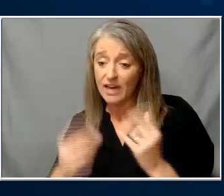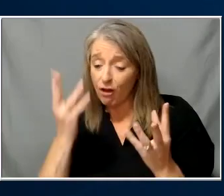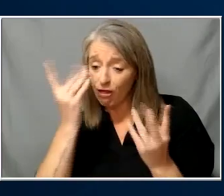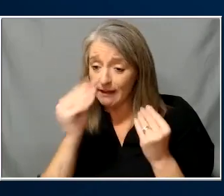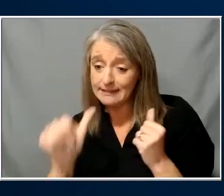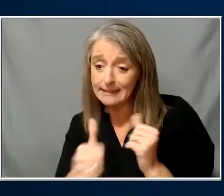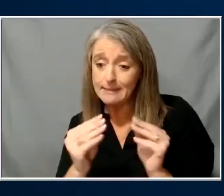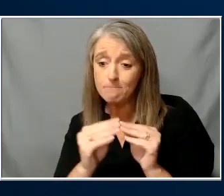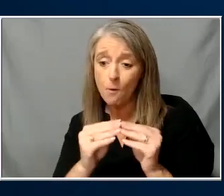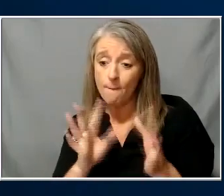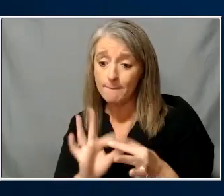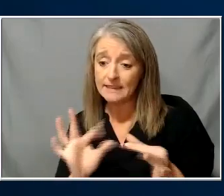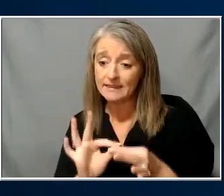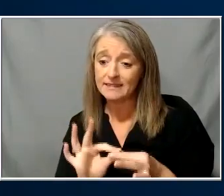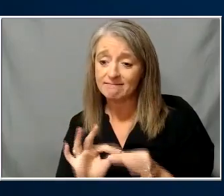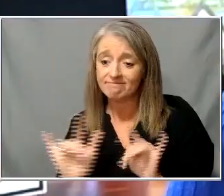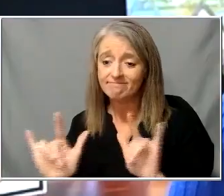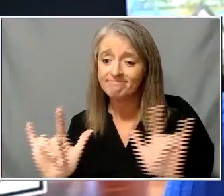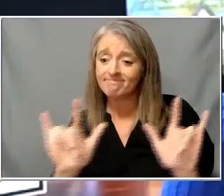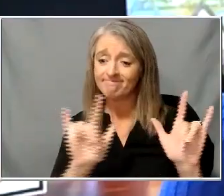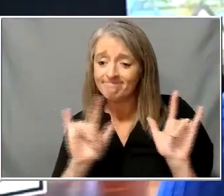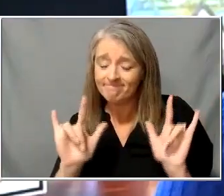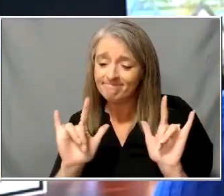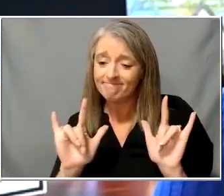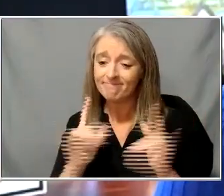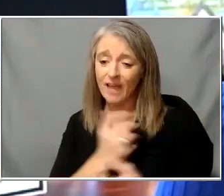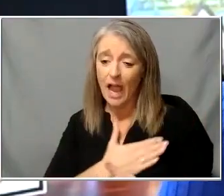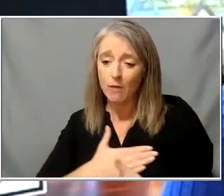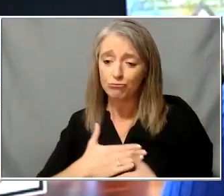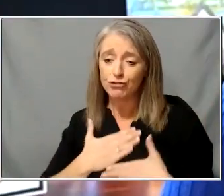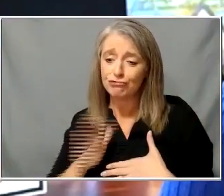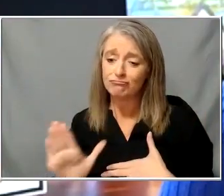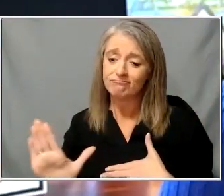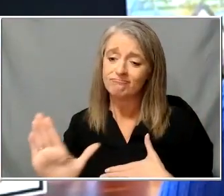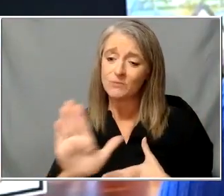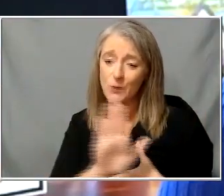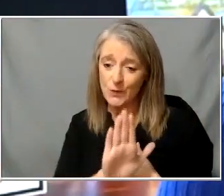messages? Just that I love you. I appreciate everybody.